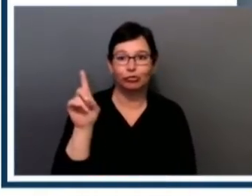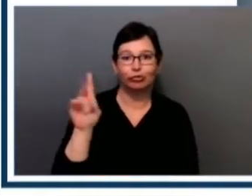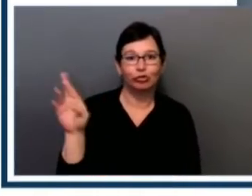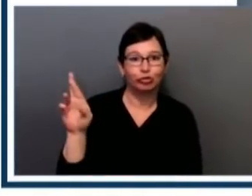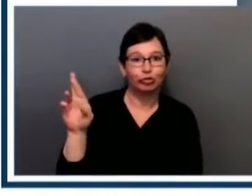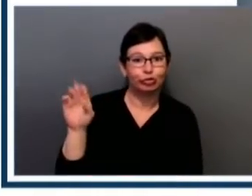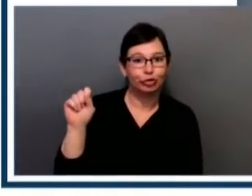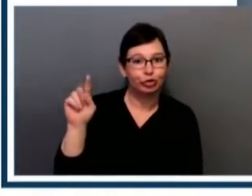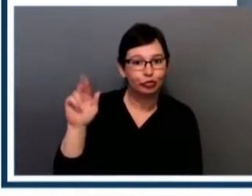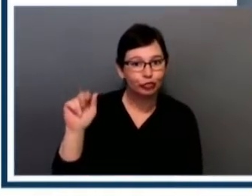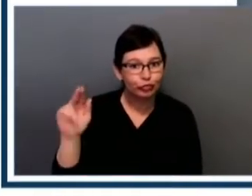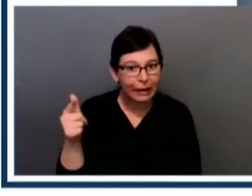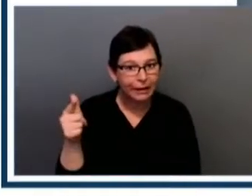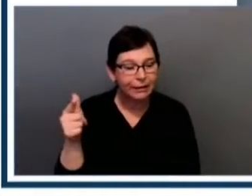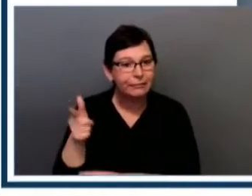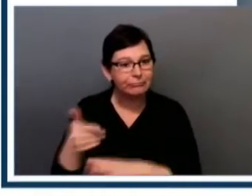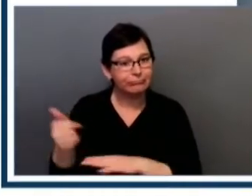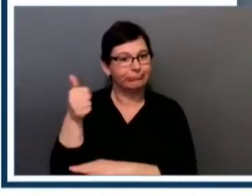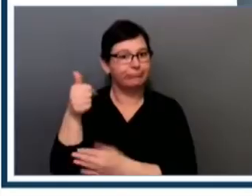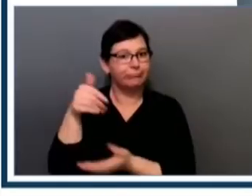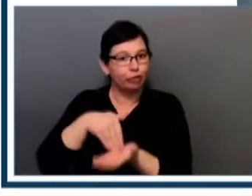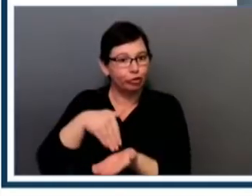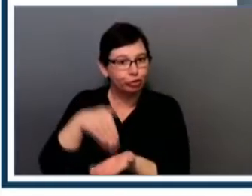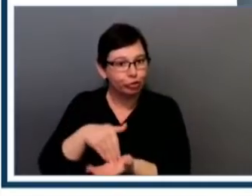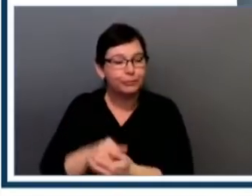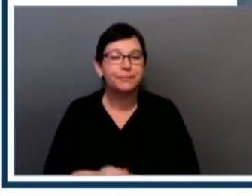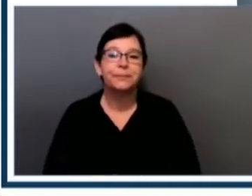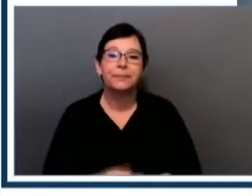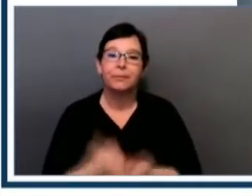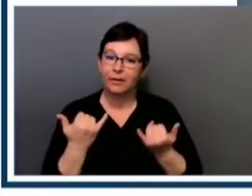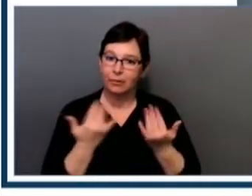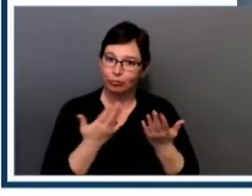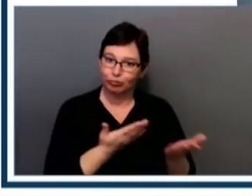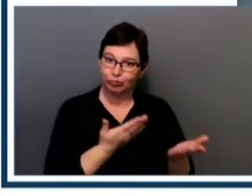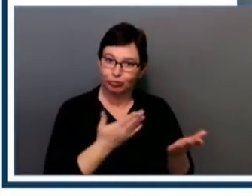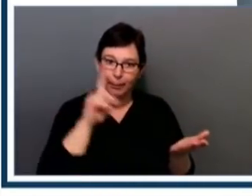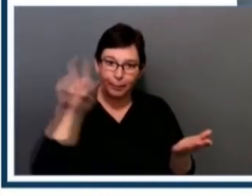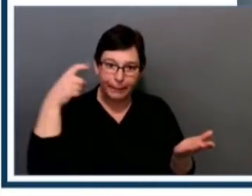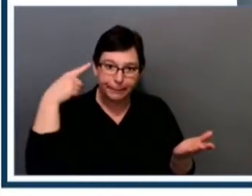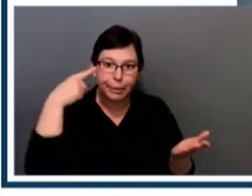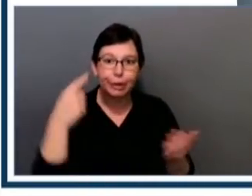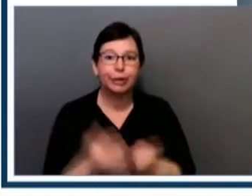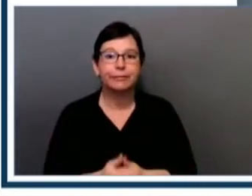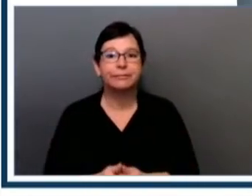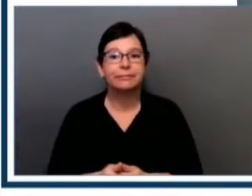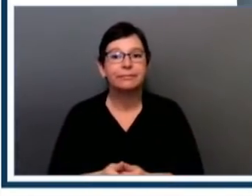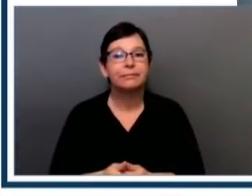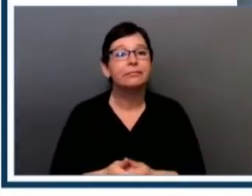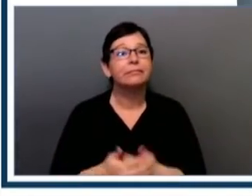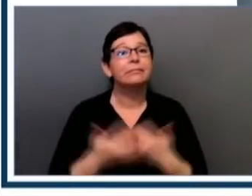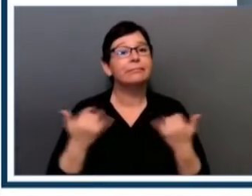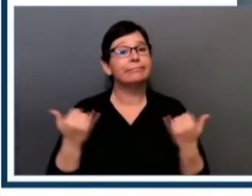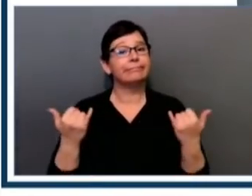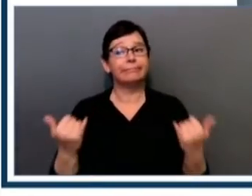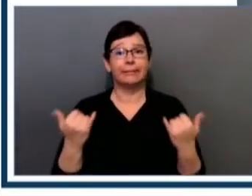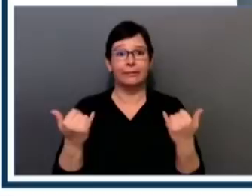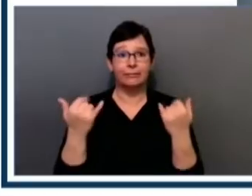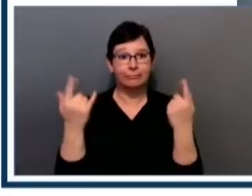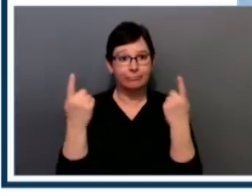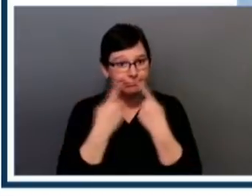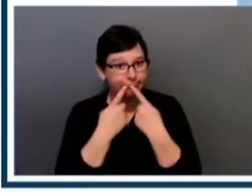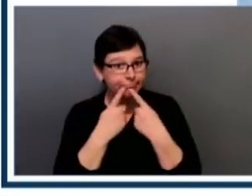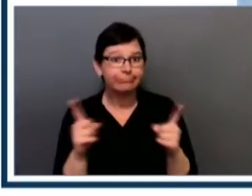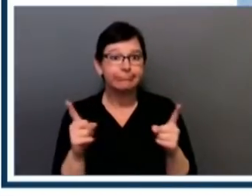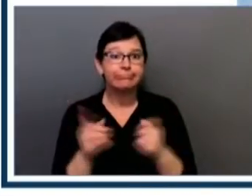everyone. So we'll start off, I guess. Today we'll be announcing that, assuming everything stays on course,